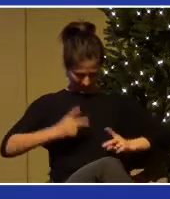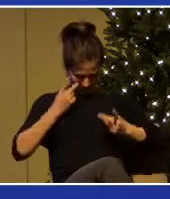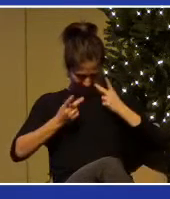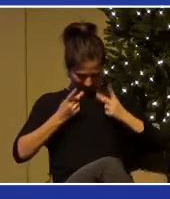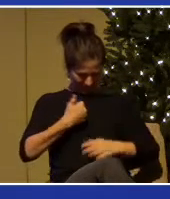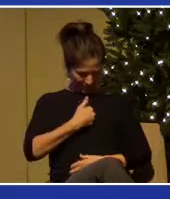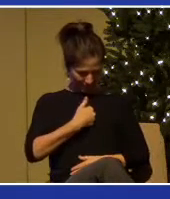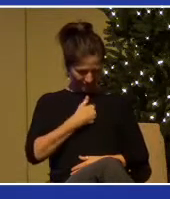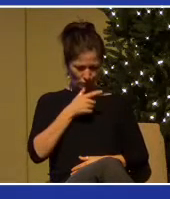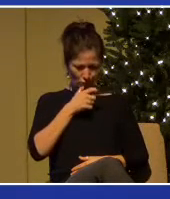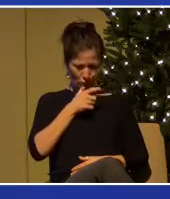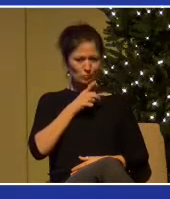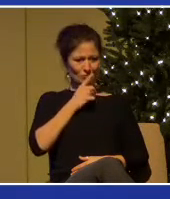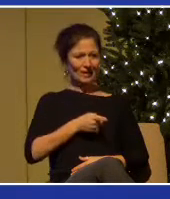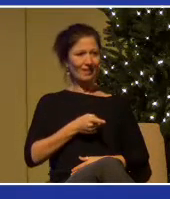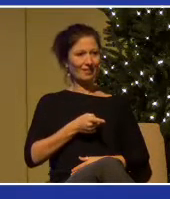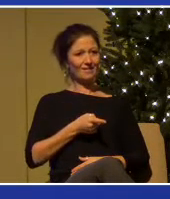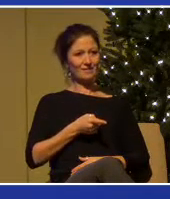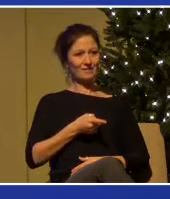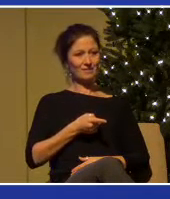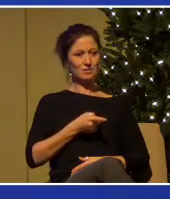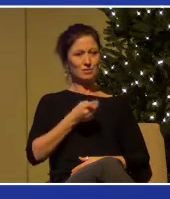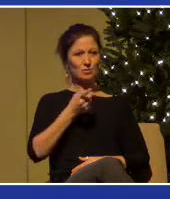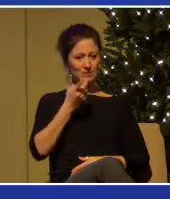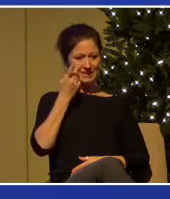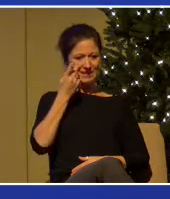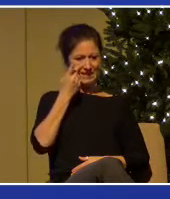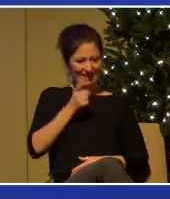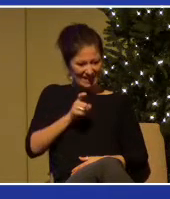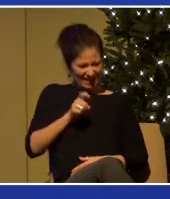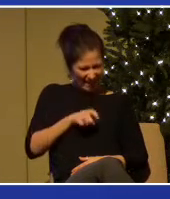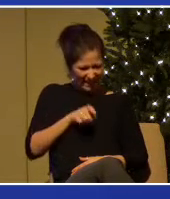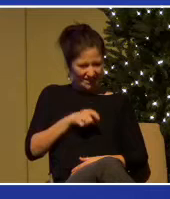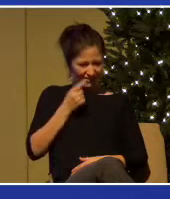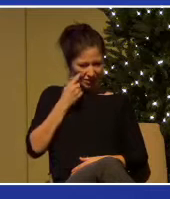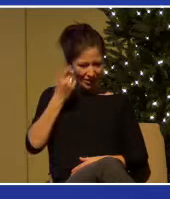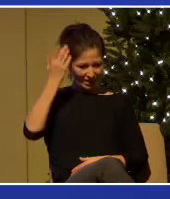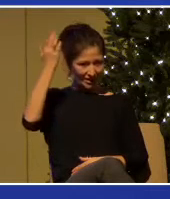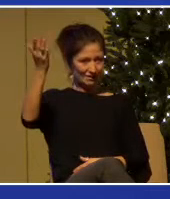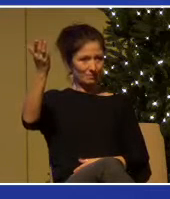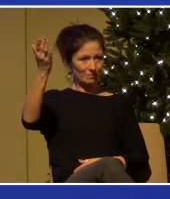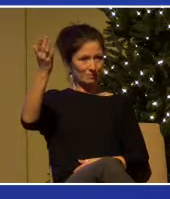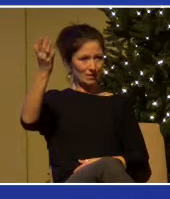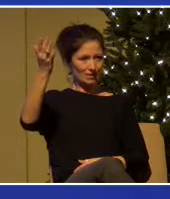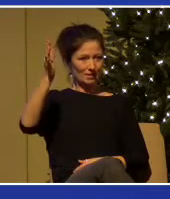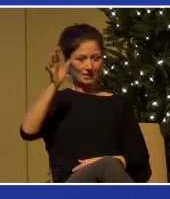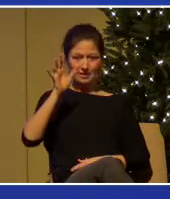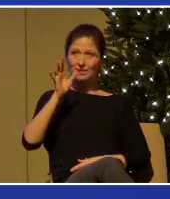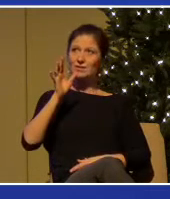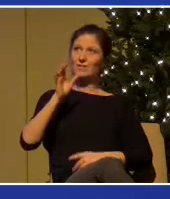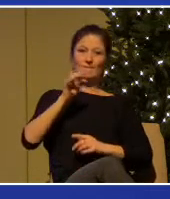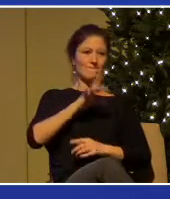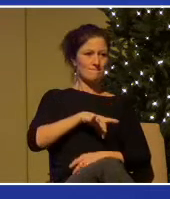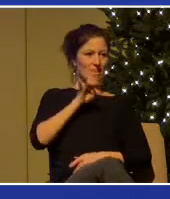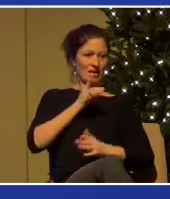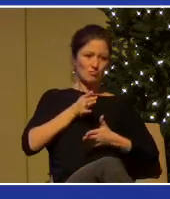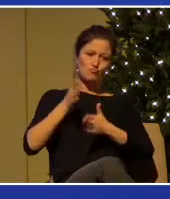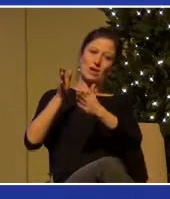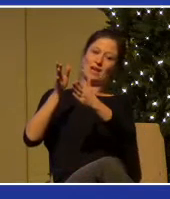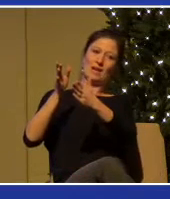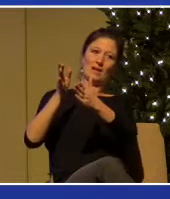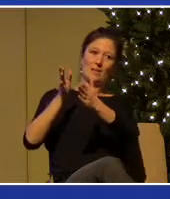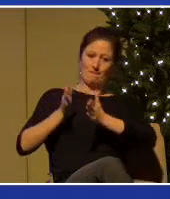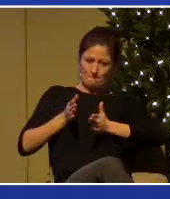are. To see our need for Him. To find a way back to God and to see the path that leads